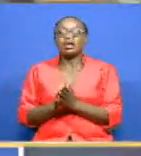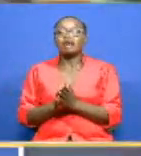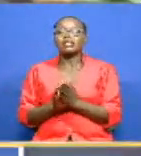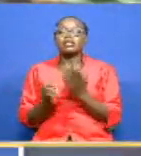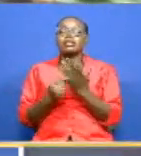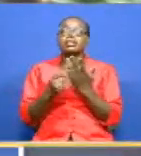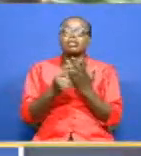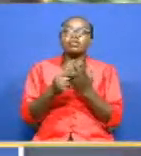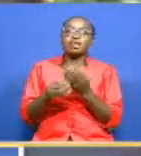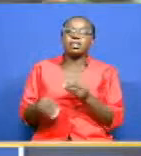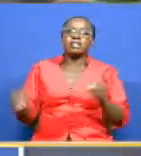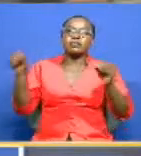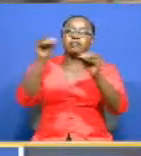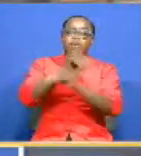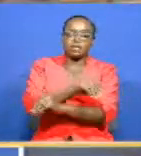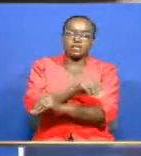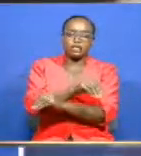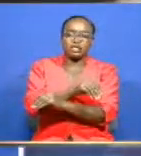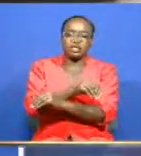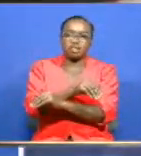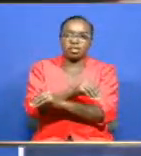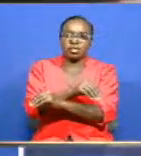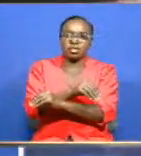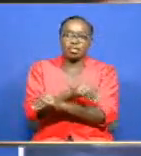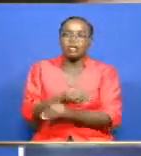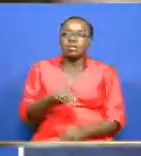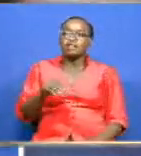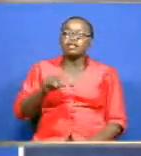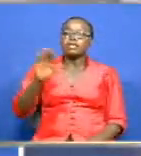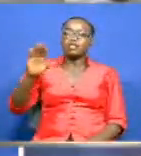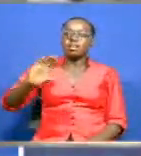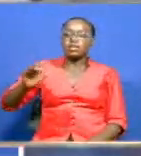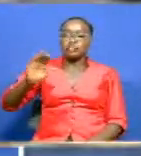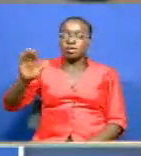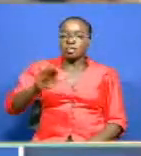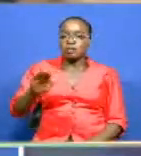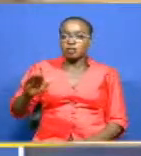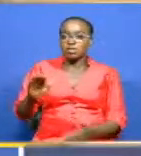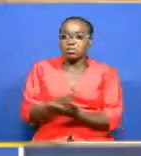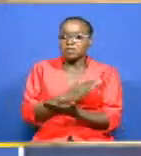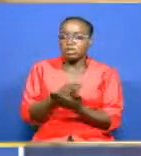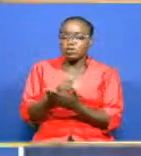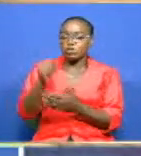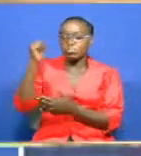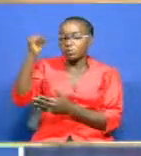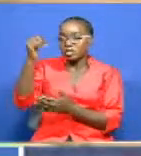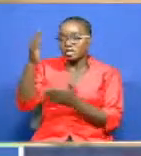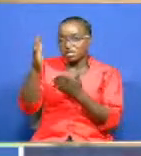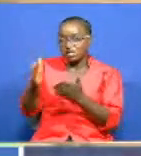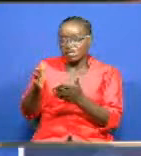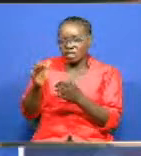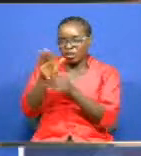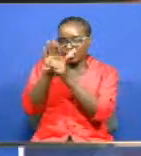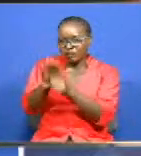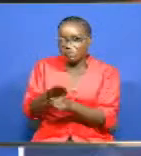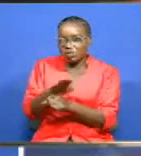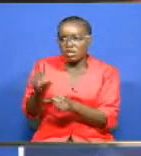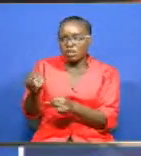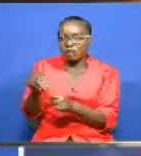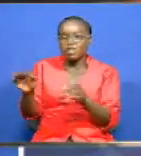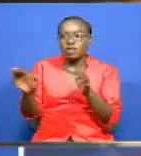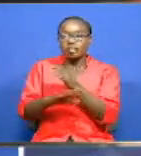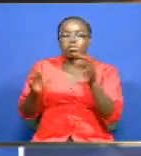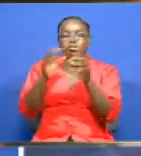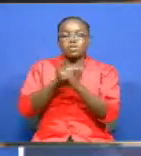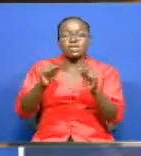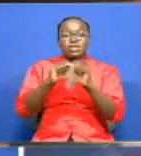Hall continues gathering momentum, the County Assembly has accused a section of politicians of alleged intimidation. The Deputy President